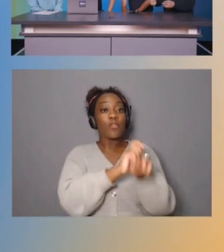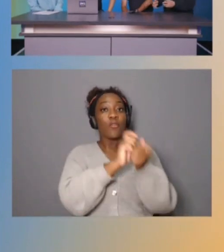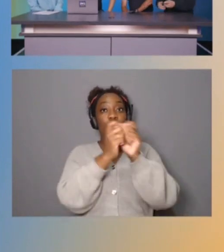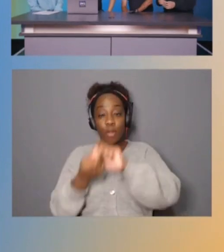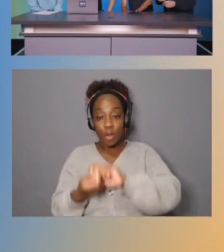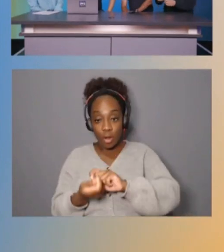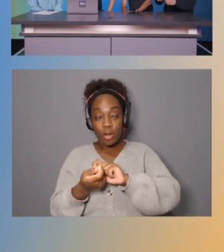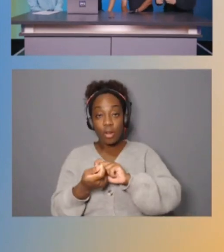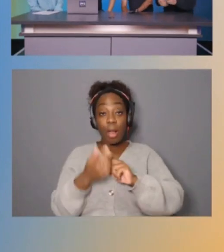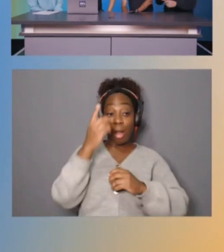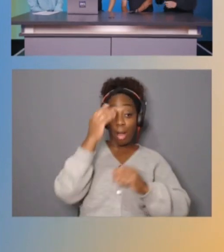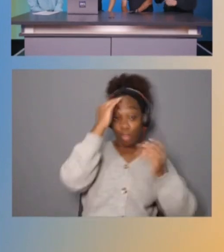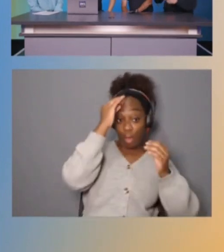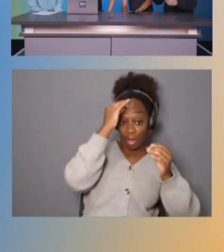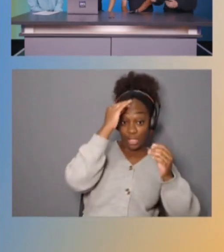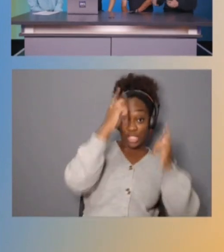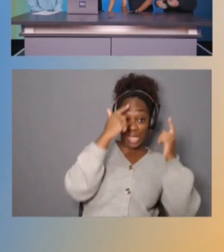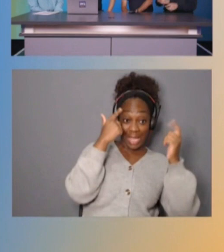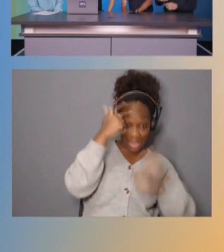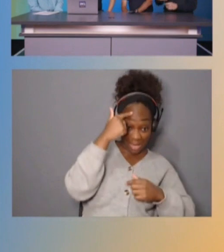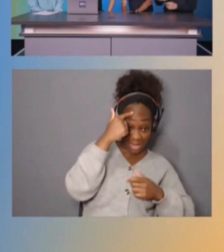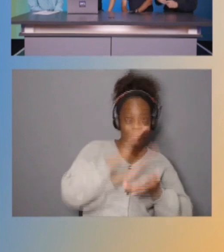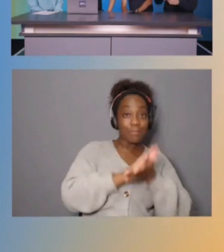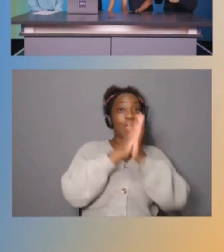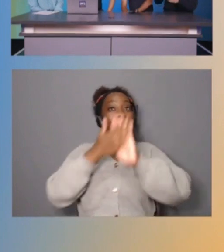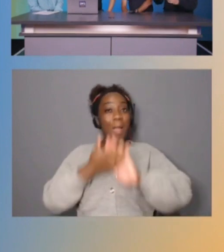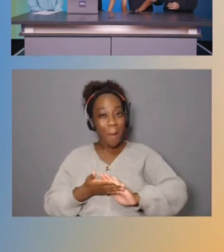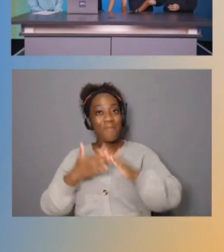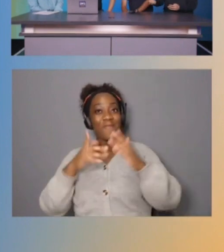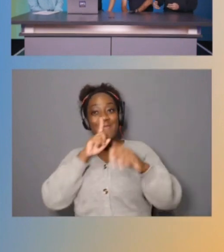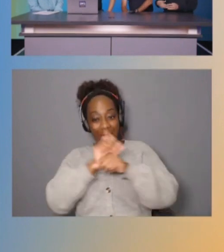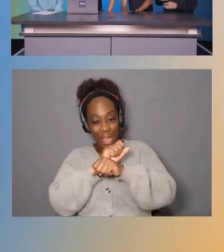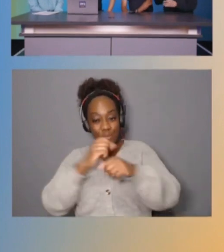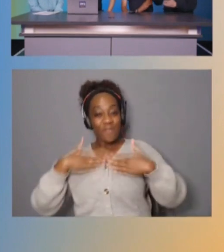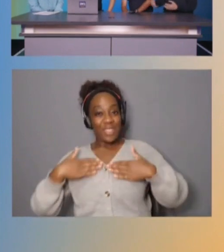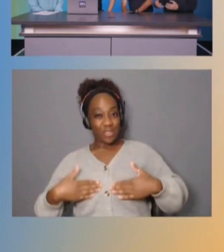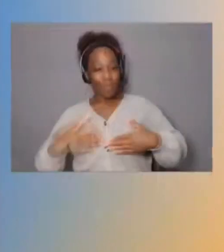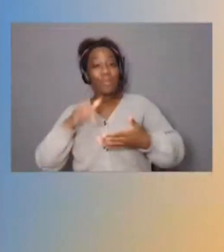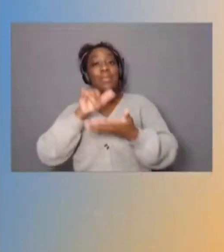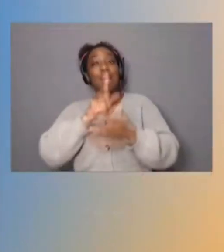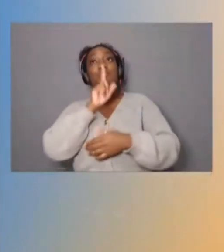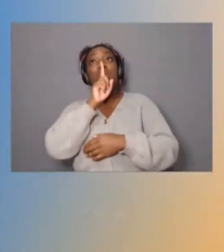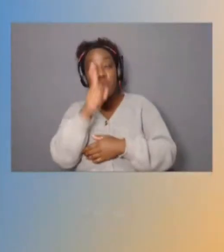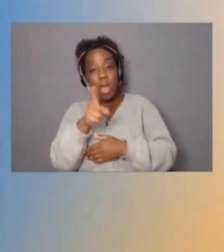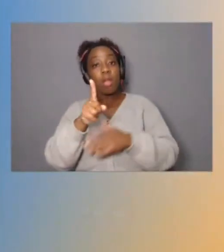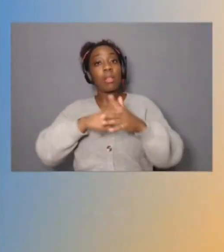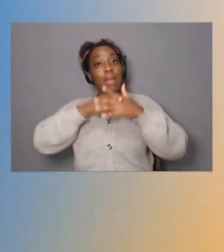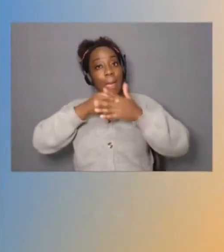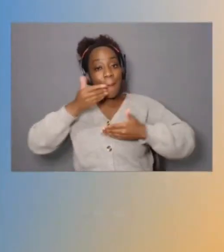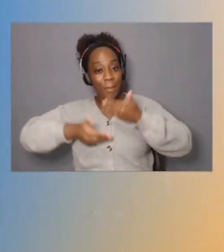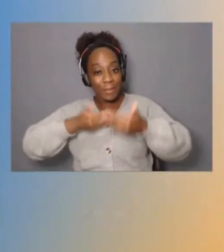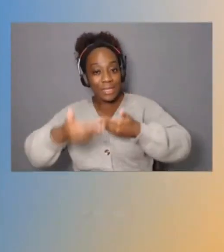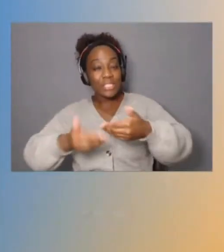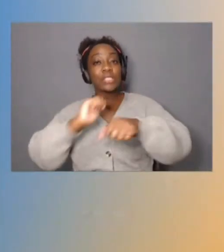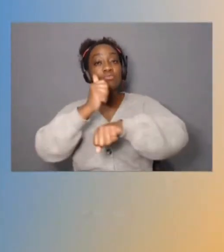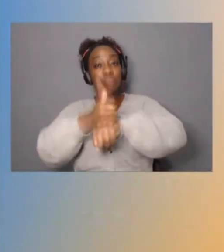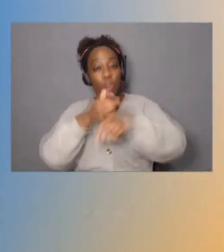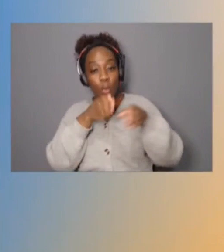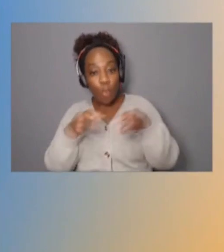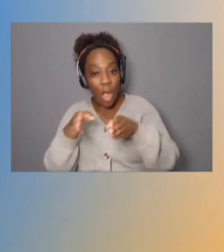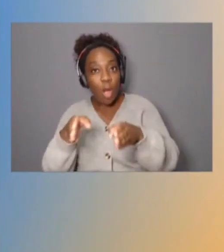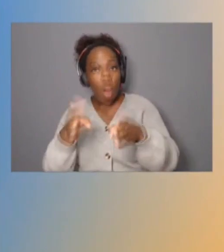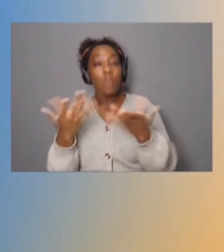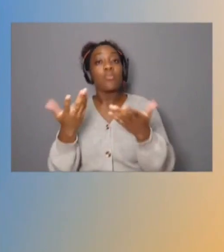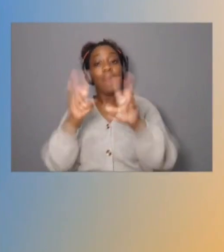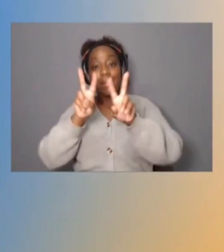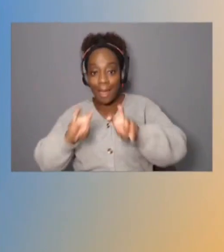representation, right? And then this is where you start to do actual implementation, place and route, and then timing analysis, power analysis, and